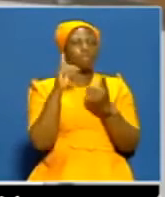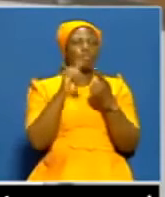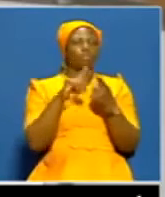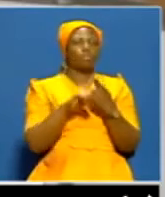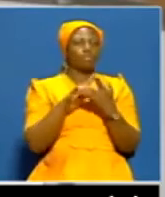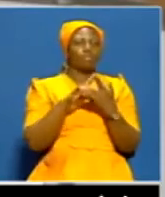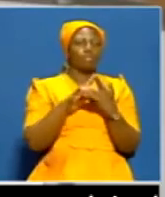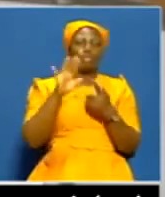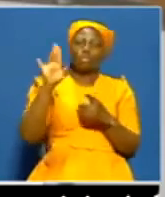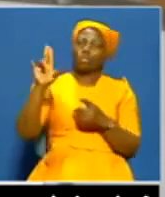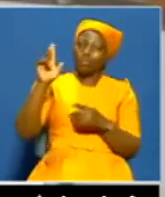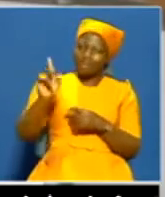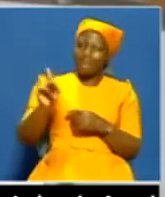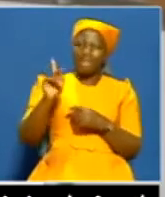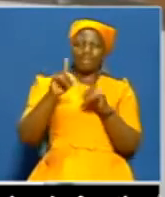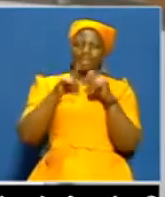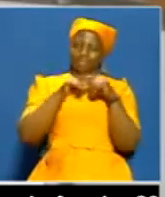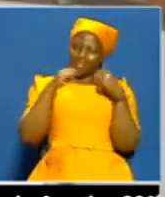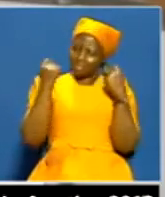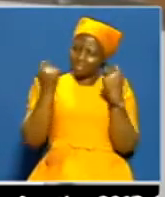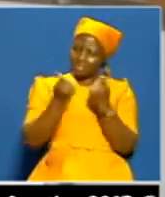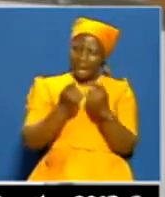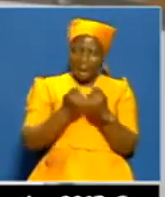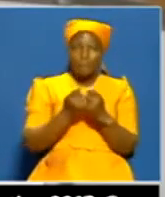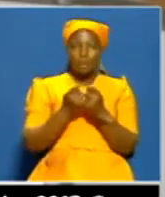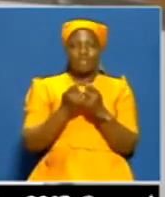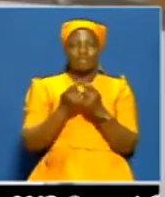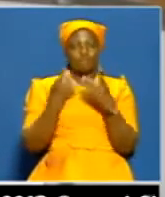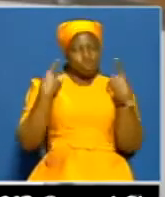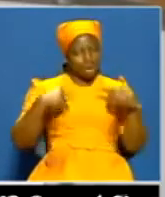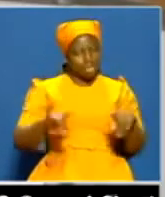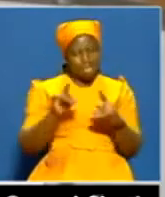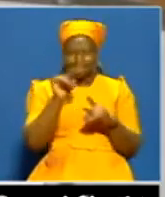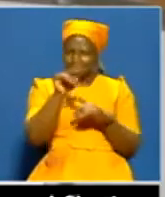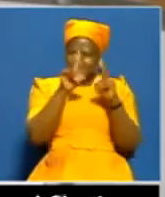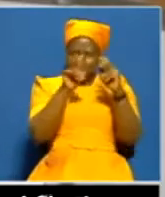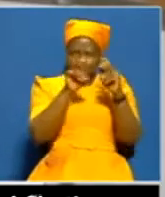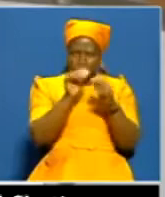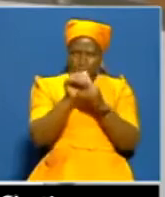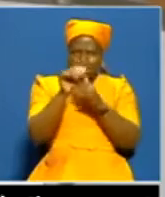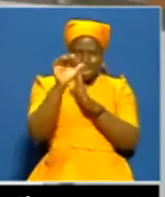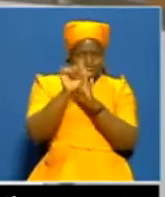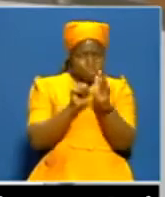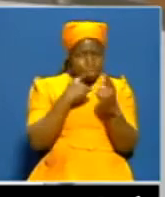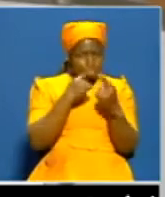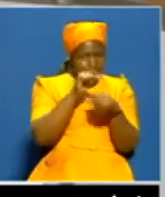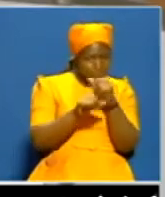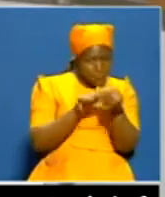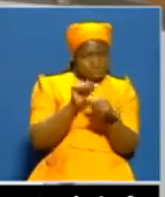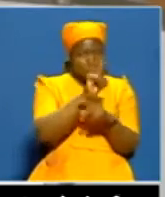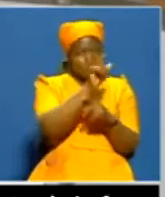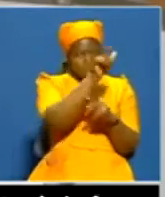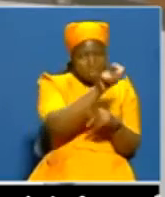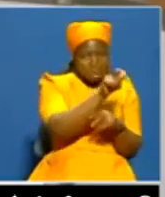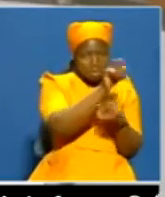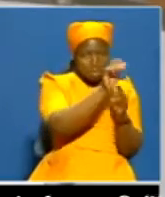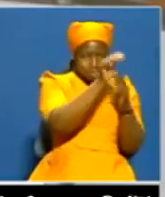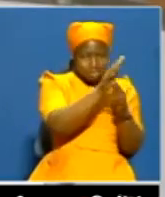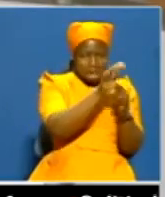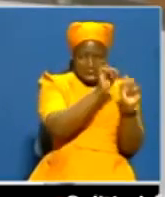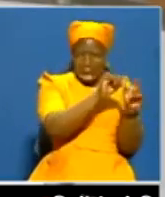British type of utter that we had. Is that the issue of leadership that you're talking about, that one leader or one regime can come and